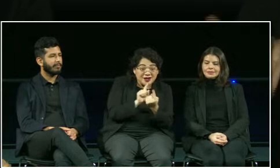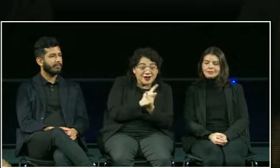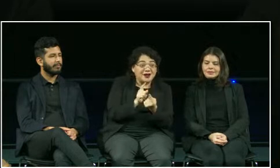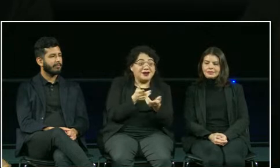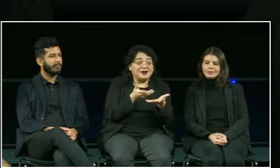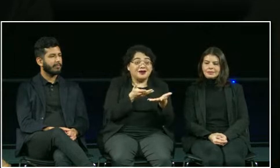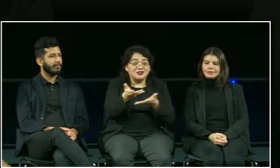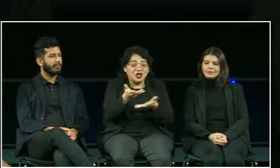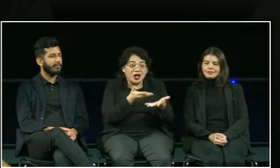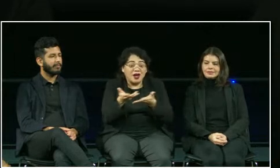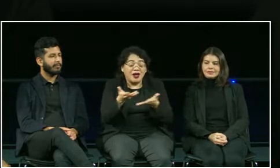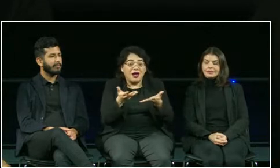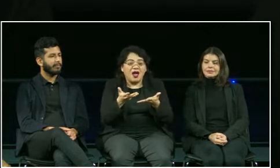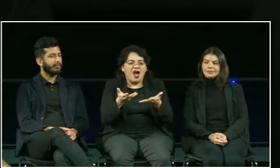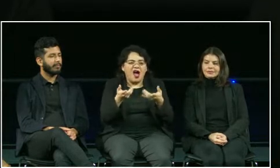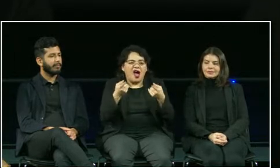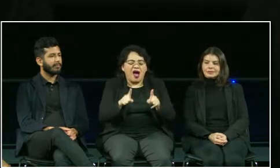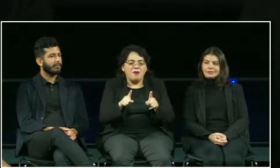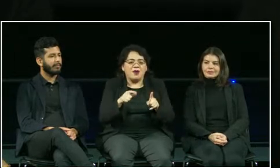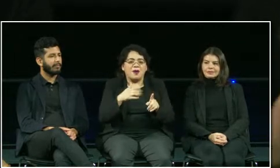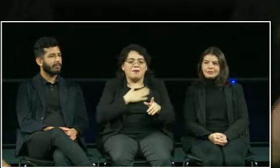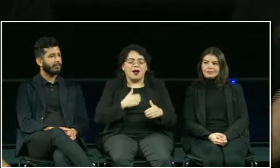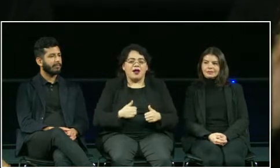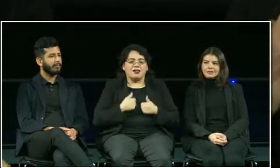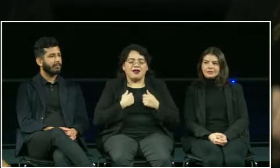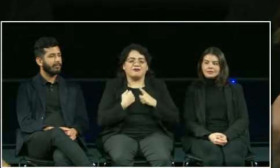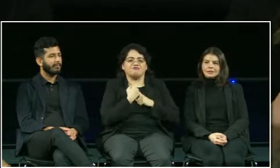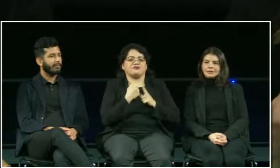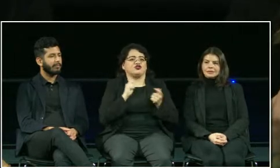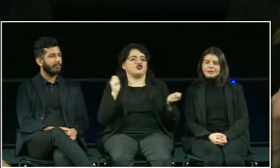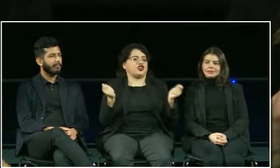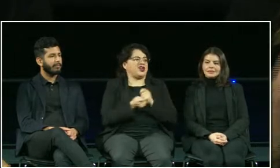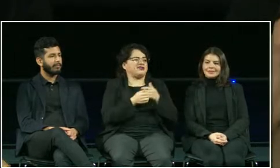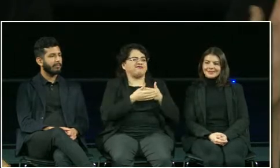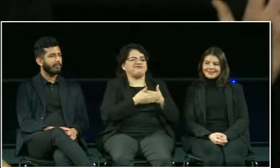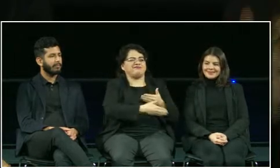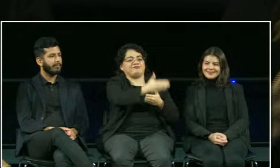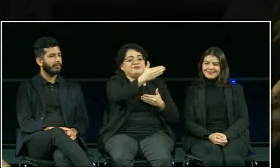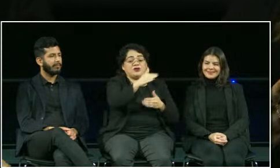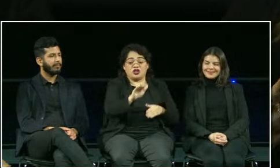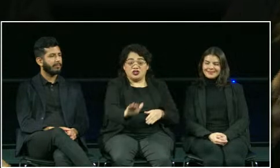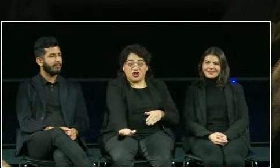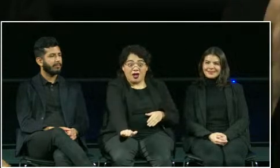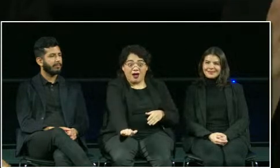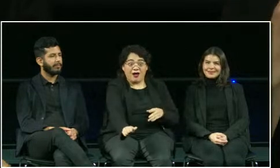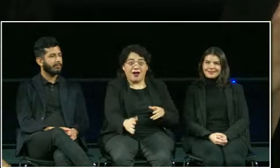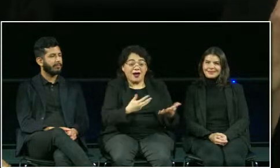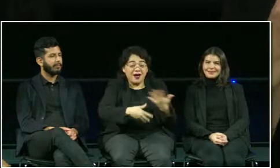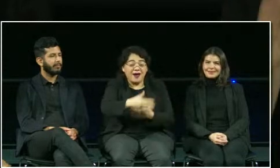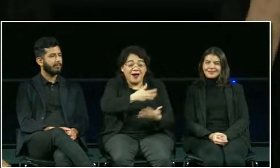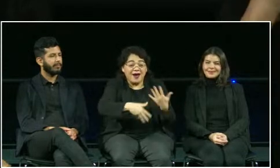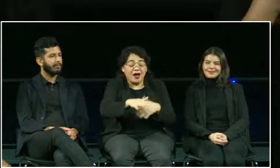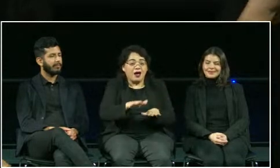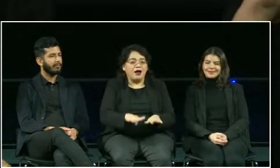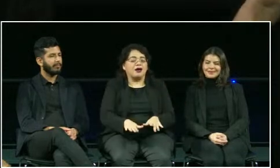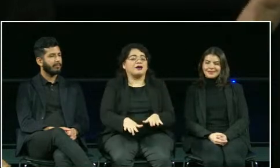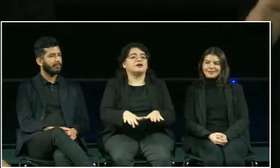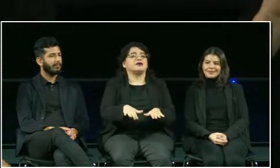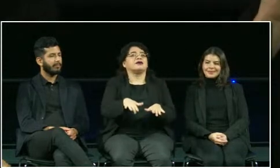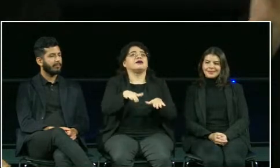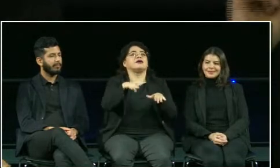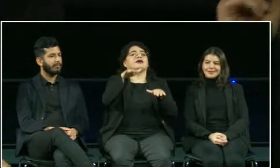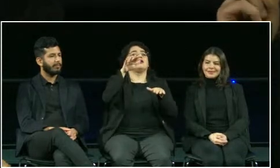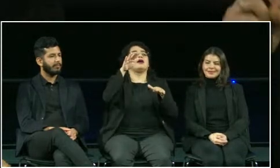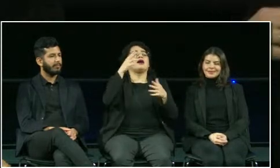meeting can change their life. So a child can change the ideas of